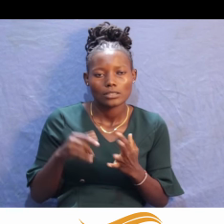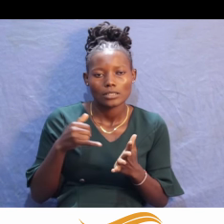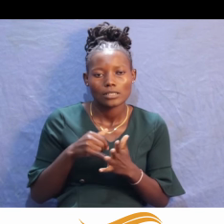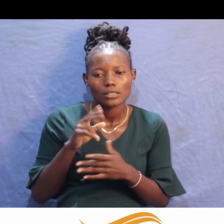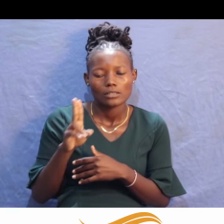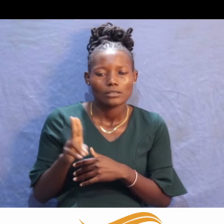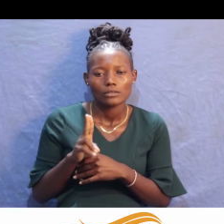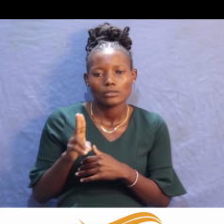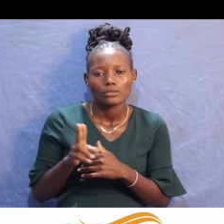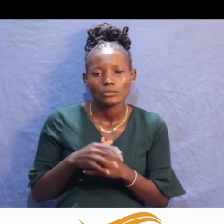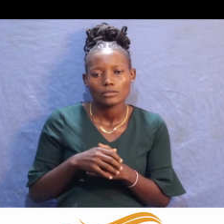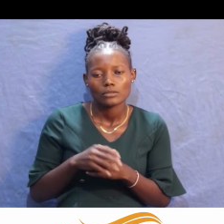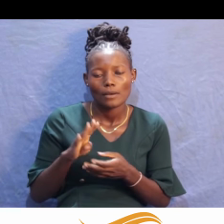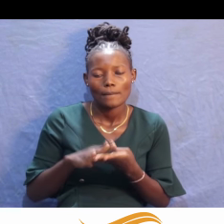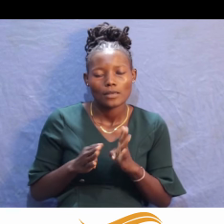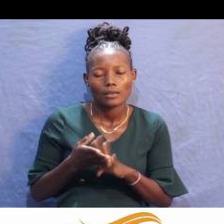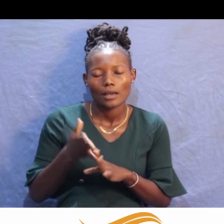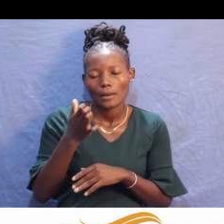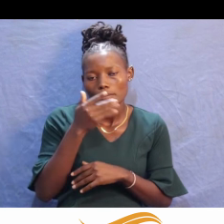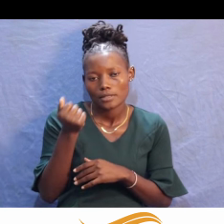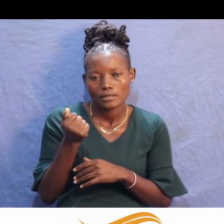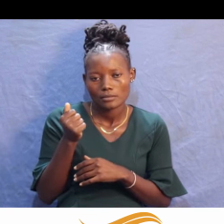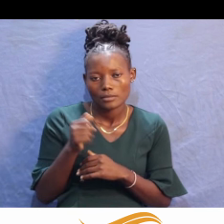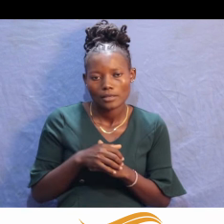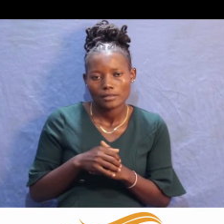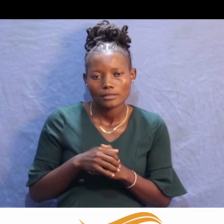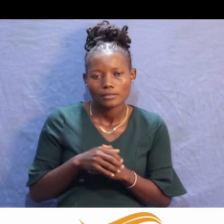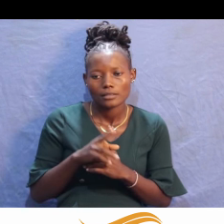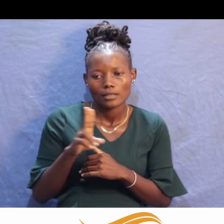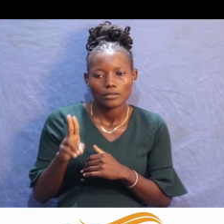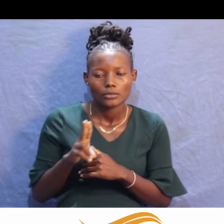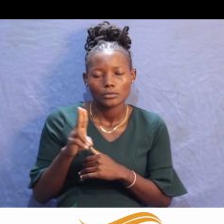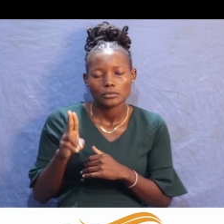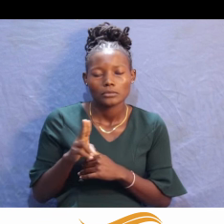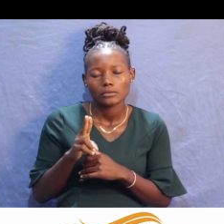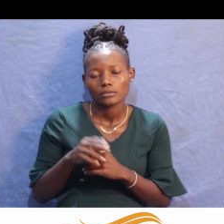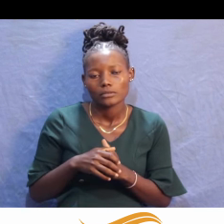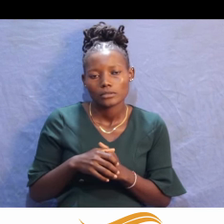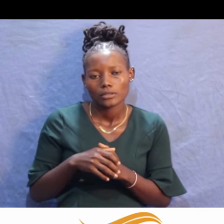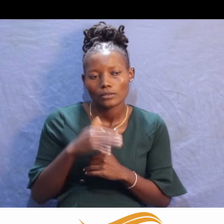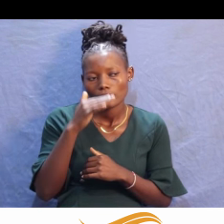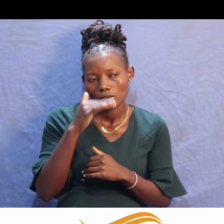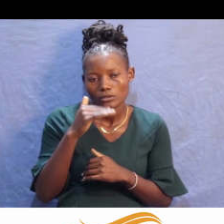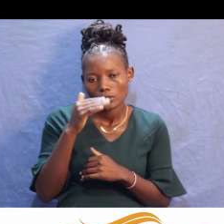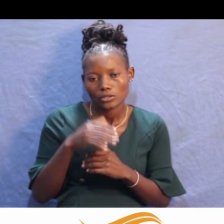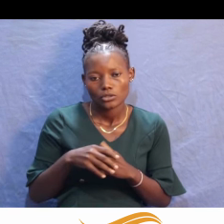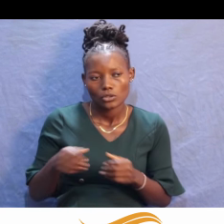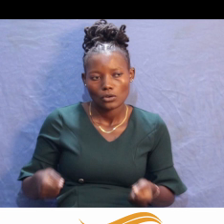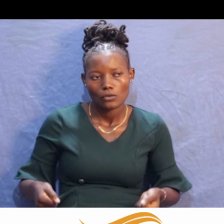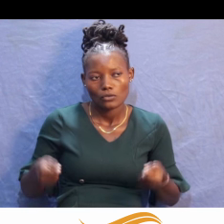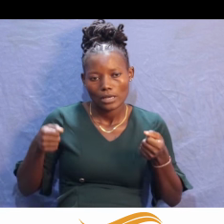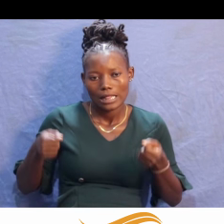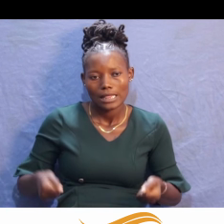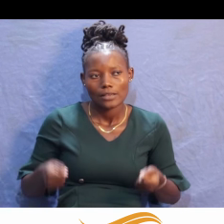using becomes better oxygen consumption, better use of oxygen. If it's weightlifting,